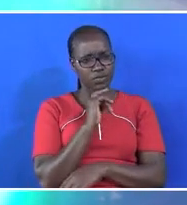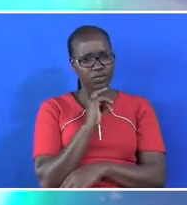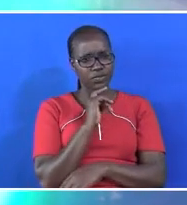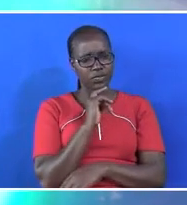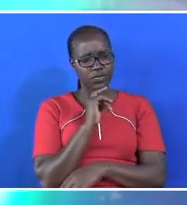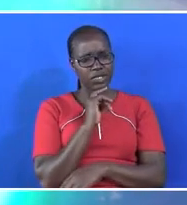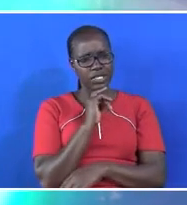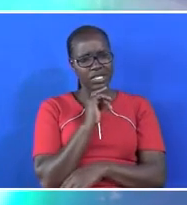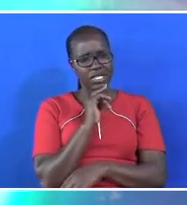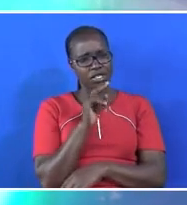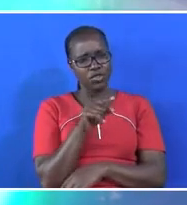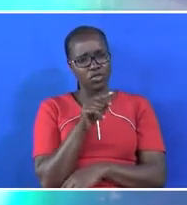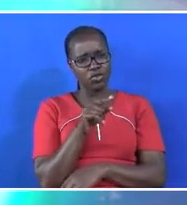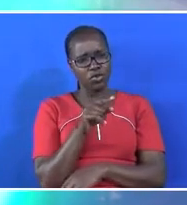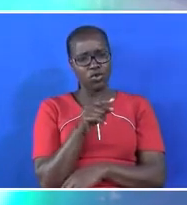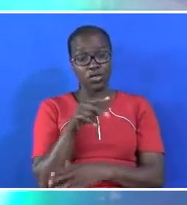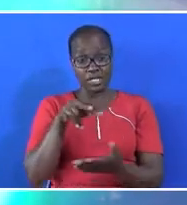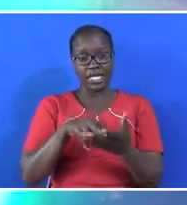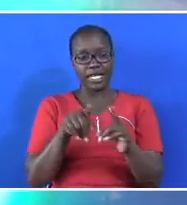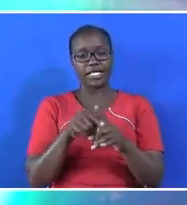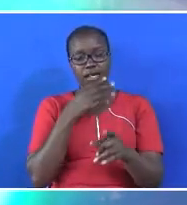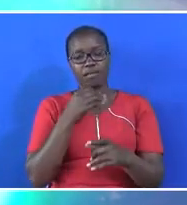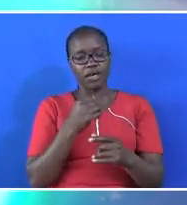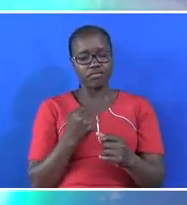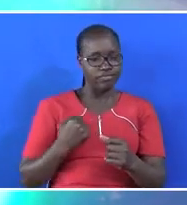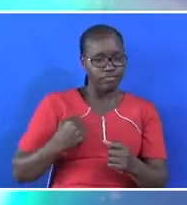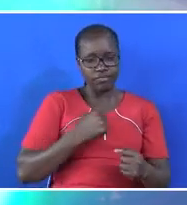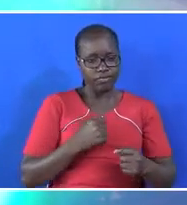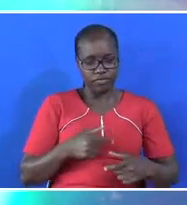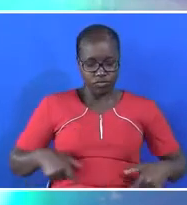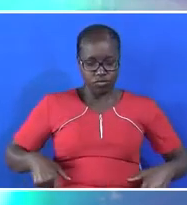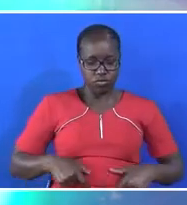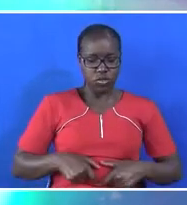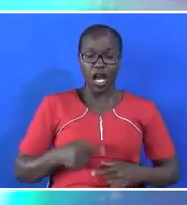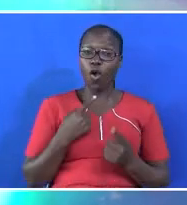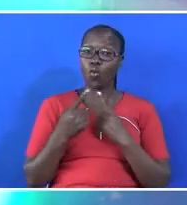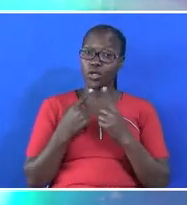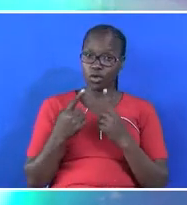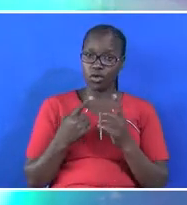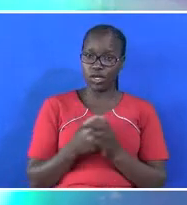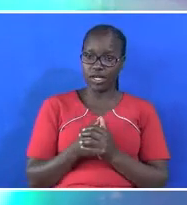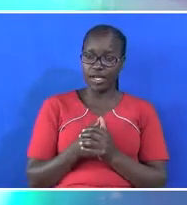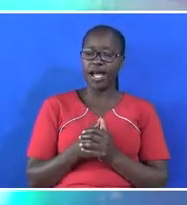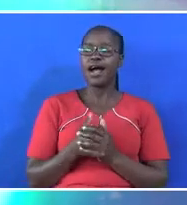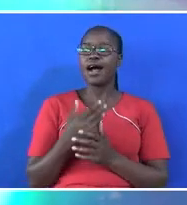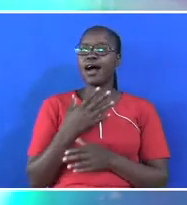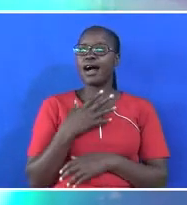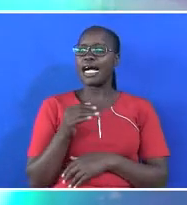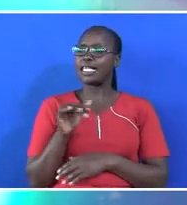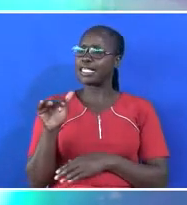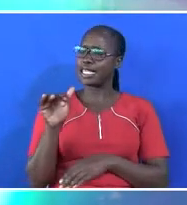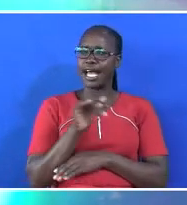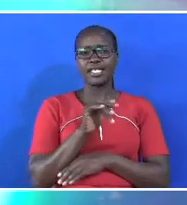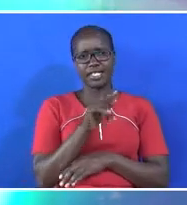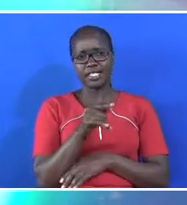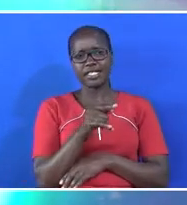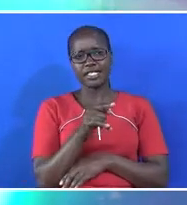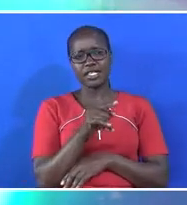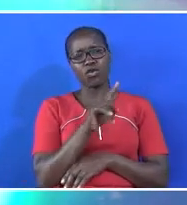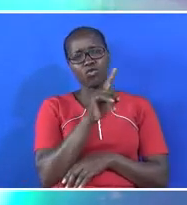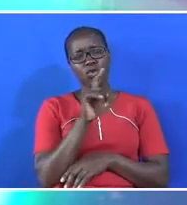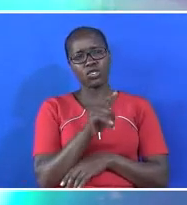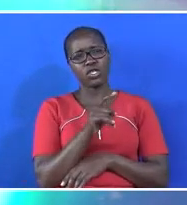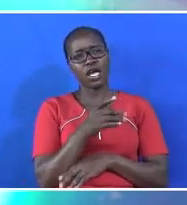tells Job, "Guard yourself as a man. Tie your belt. Let's talk." And he asks Job such